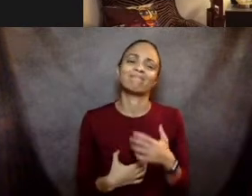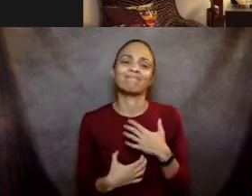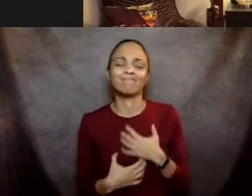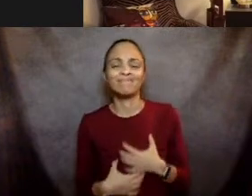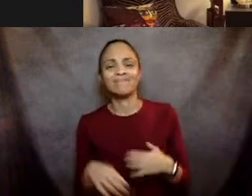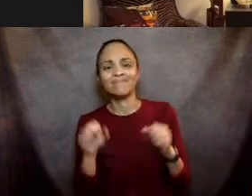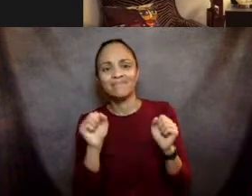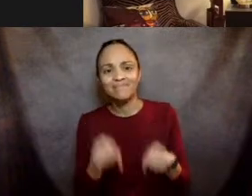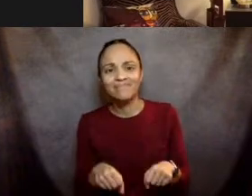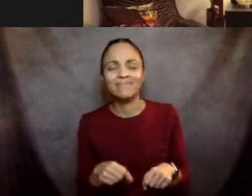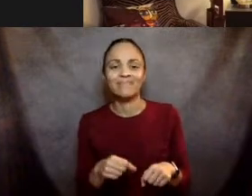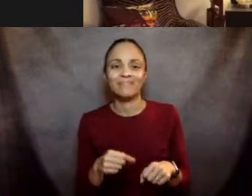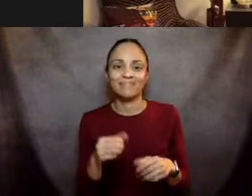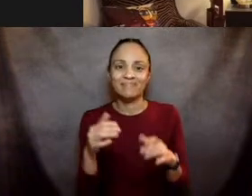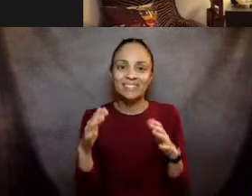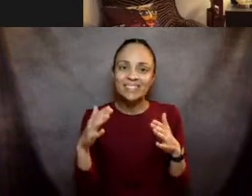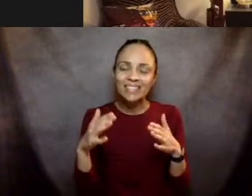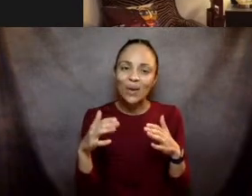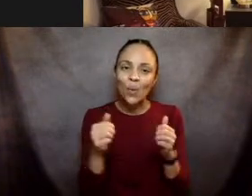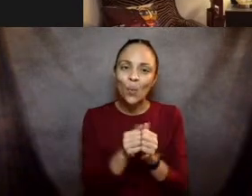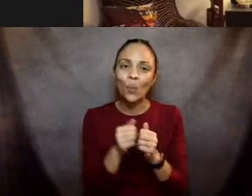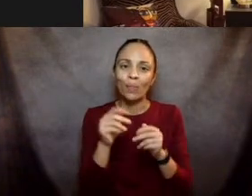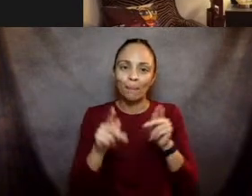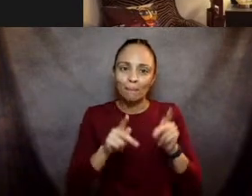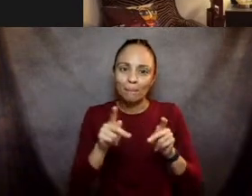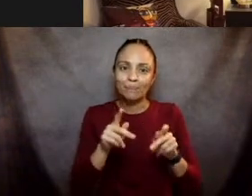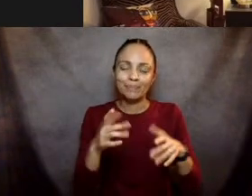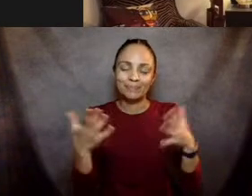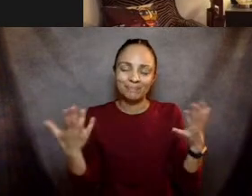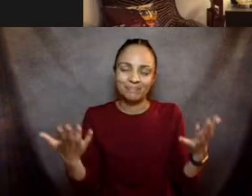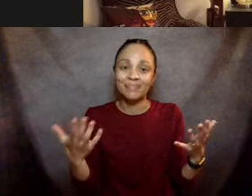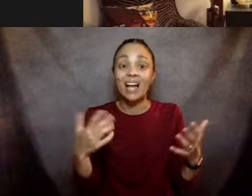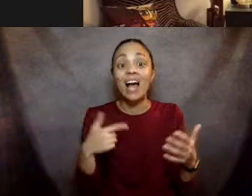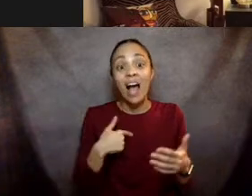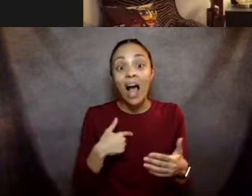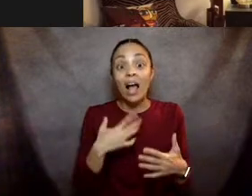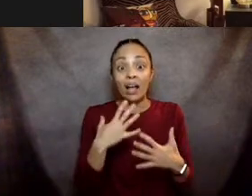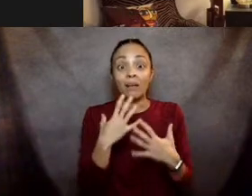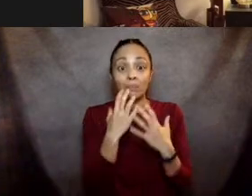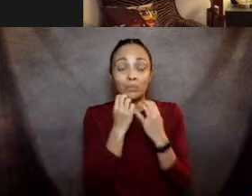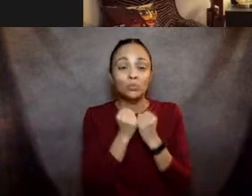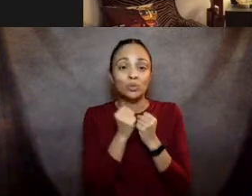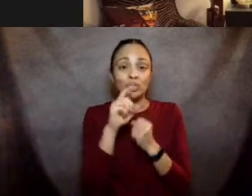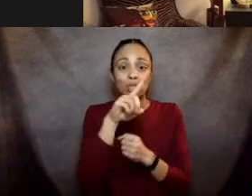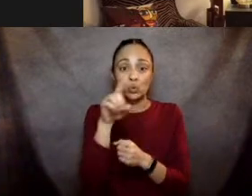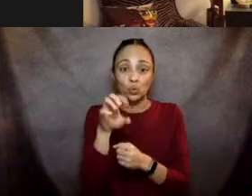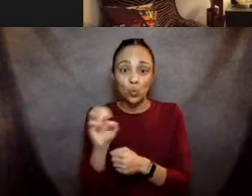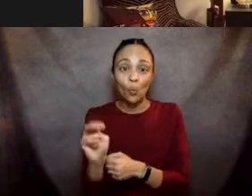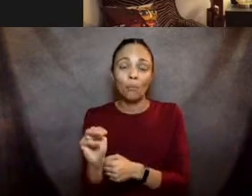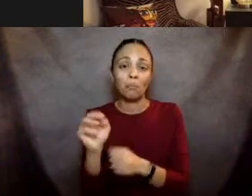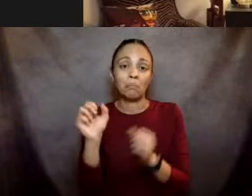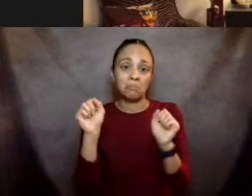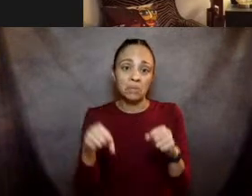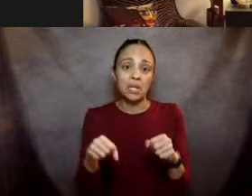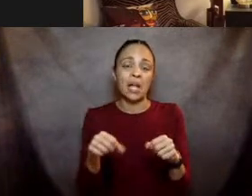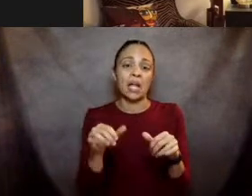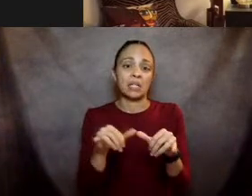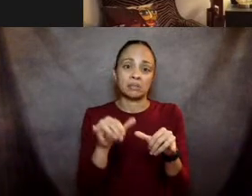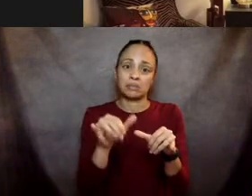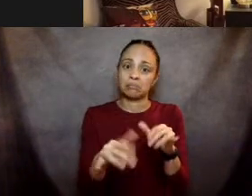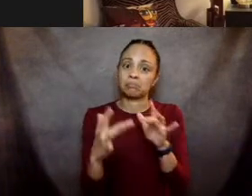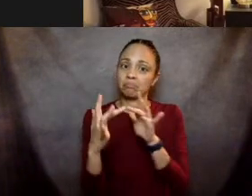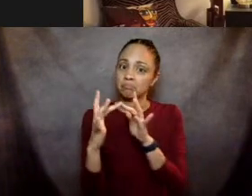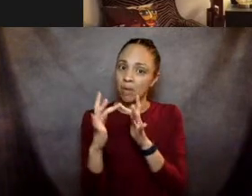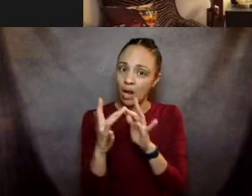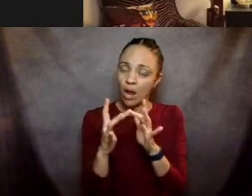for Zoom technology, because it has allowed us to stay connected to our work. It's allowed us to stay connected to each